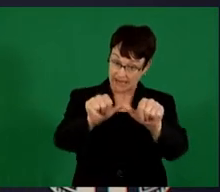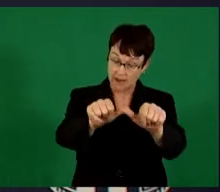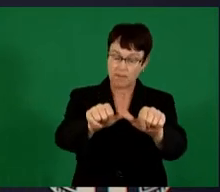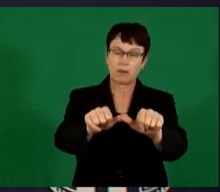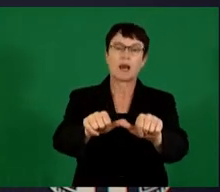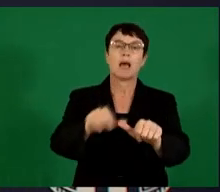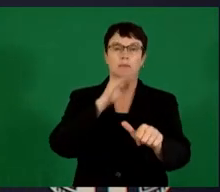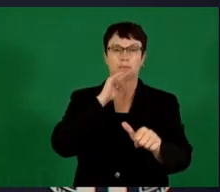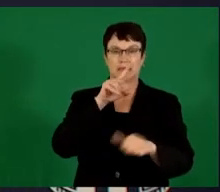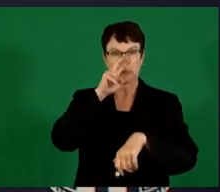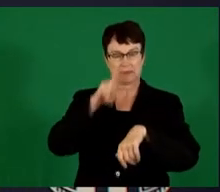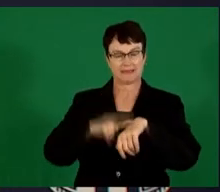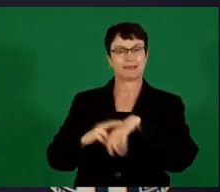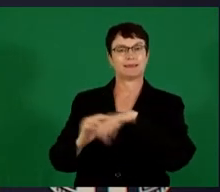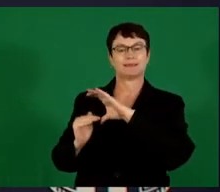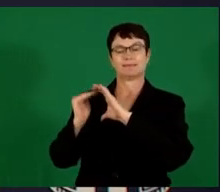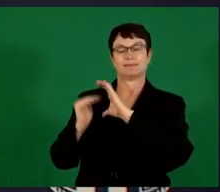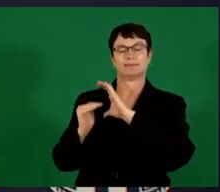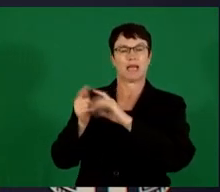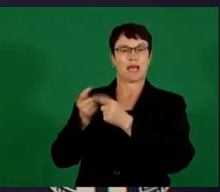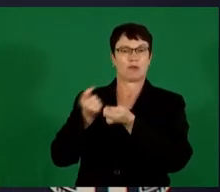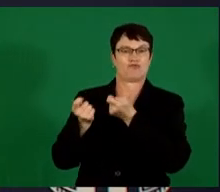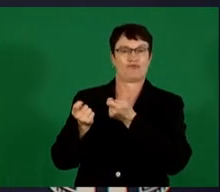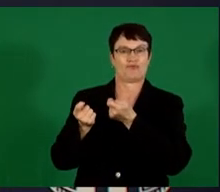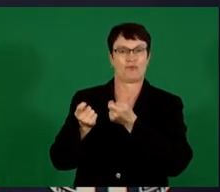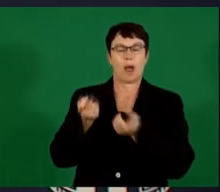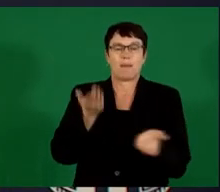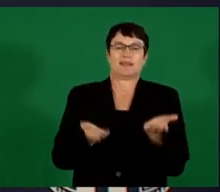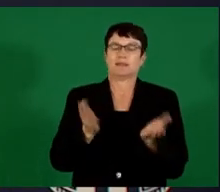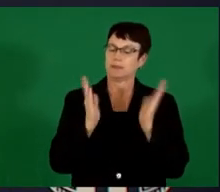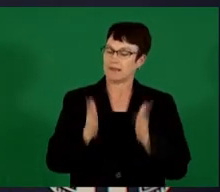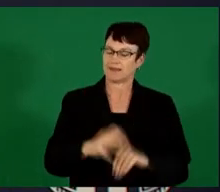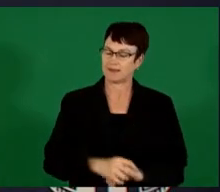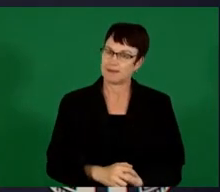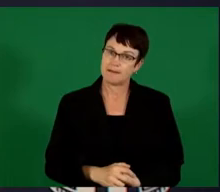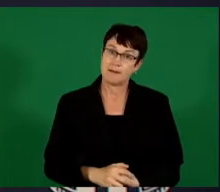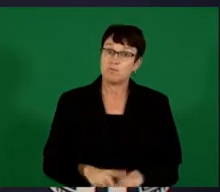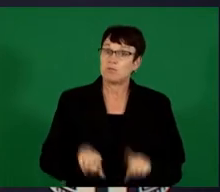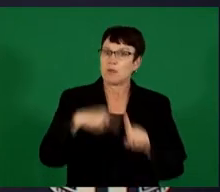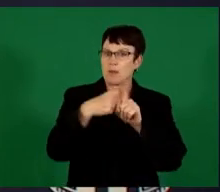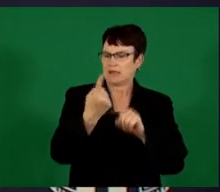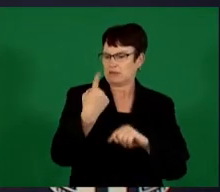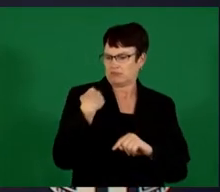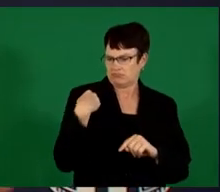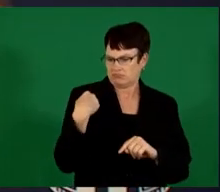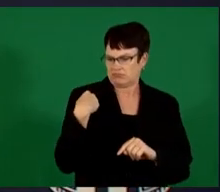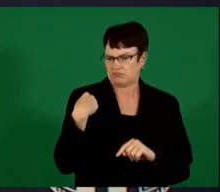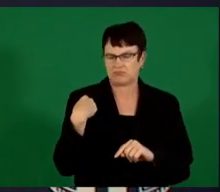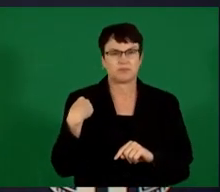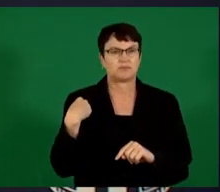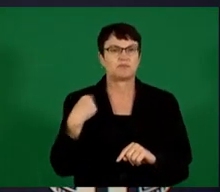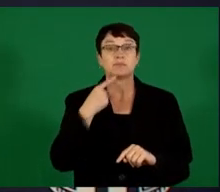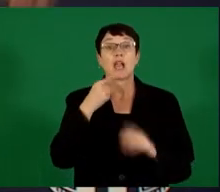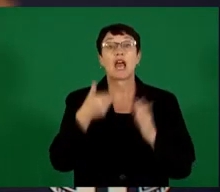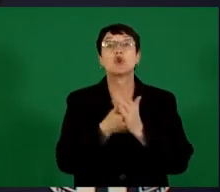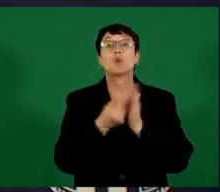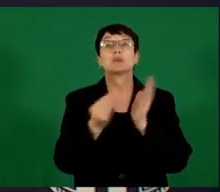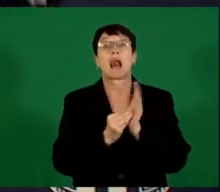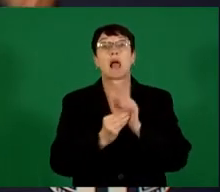in the Republic. And yes, and of course, another example recently mentioned had been New Zealand, because they